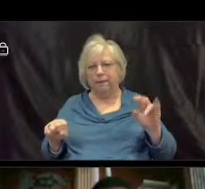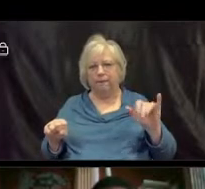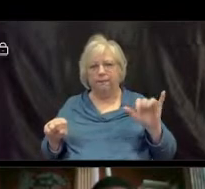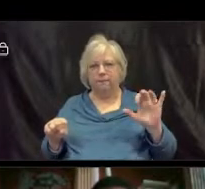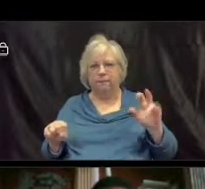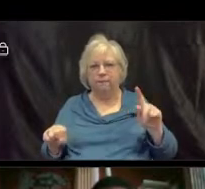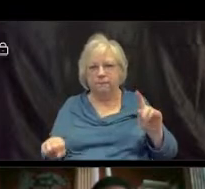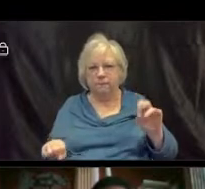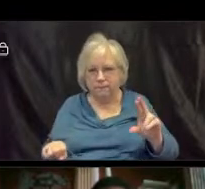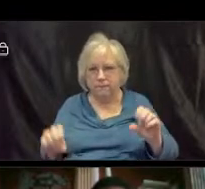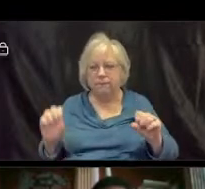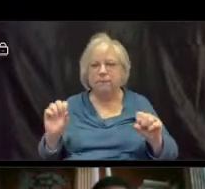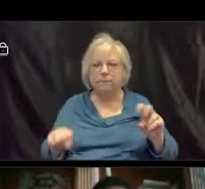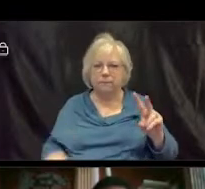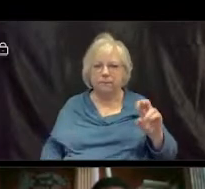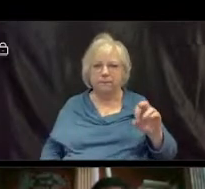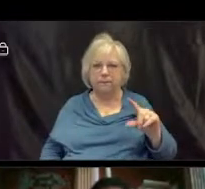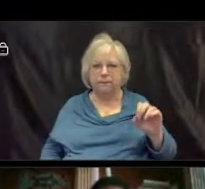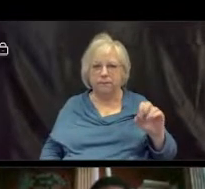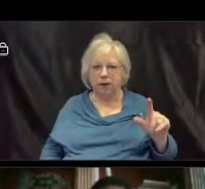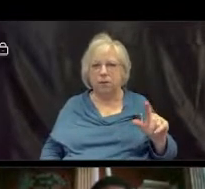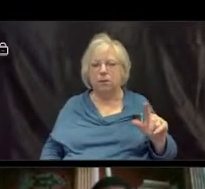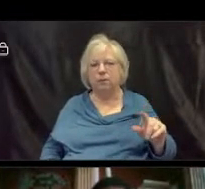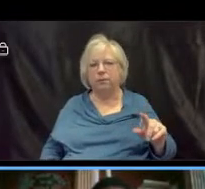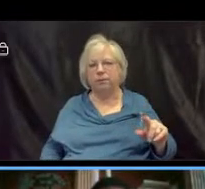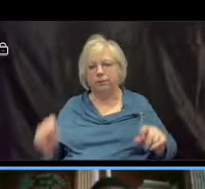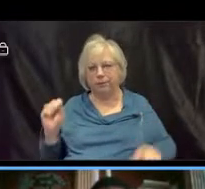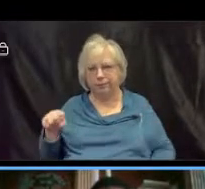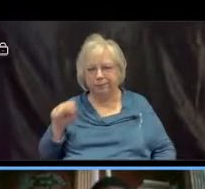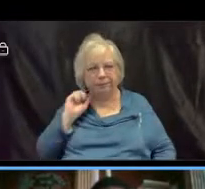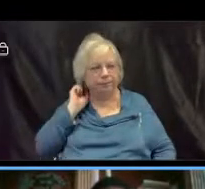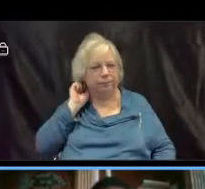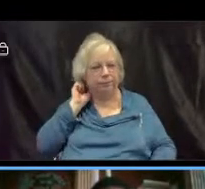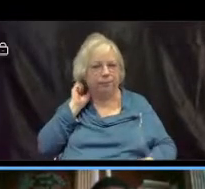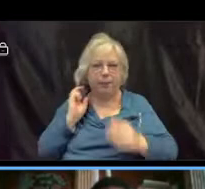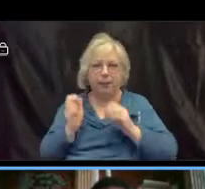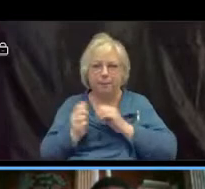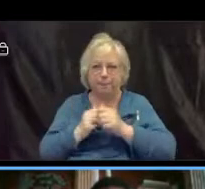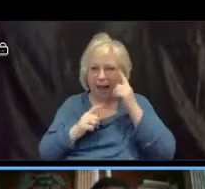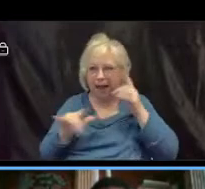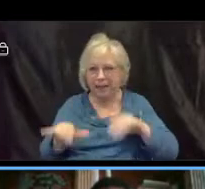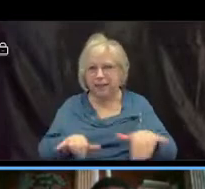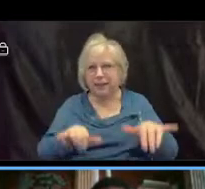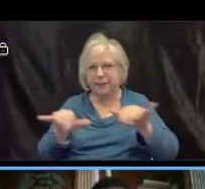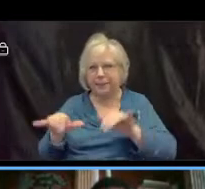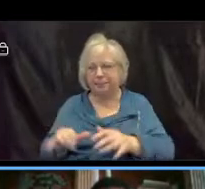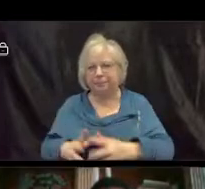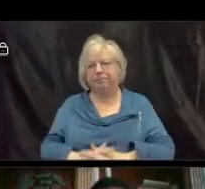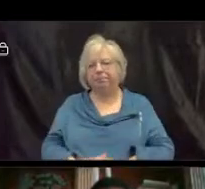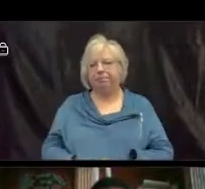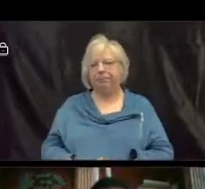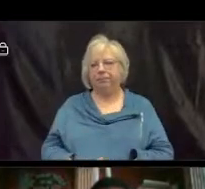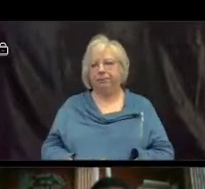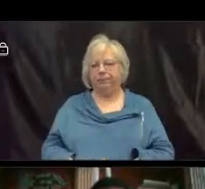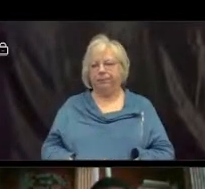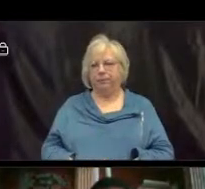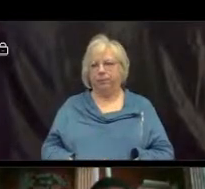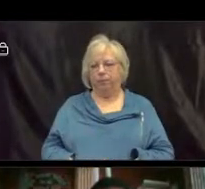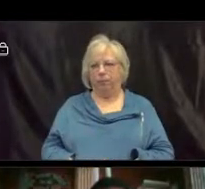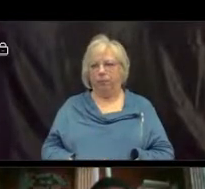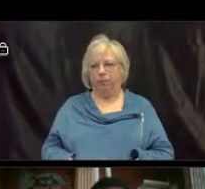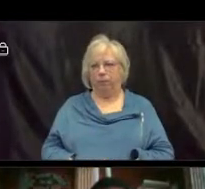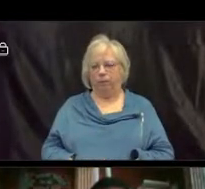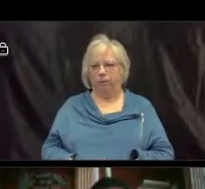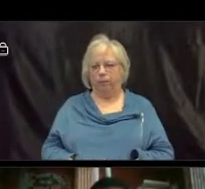Vickers, Yes. Vogel. Yes. The motion passes unanimously. Thank you.